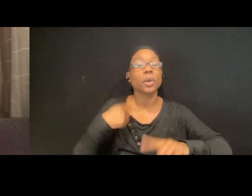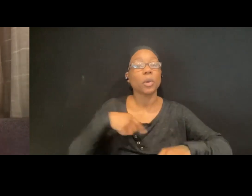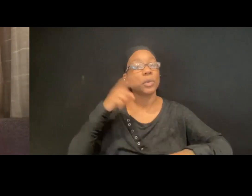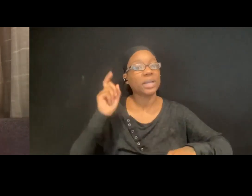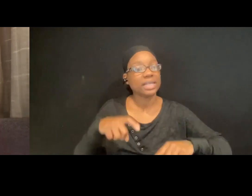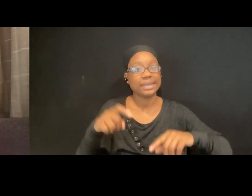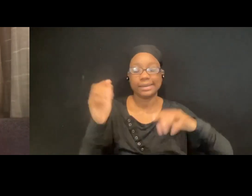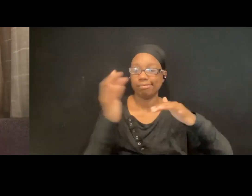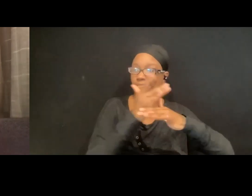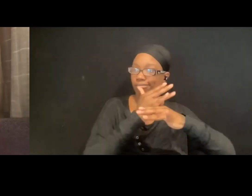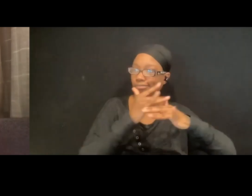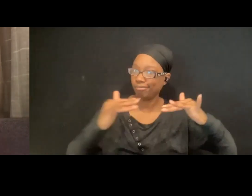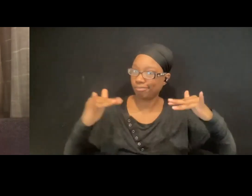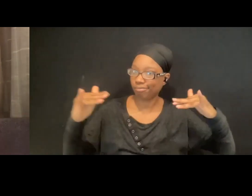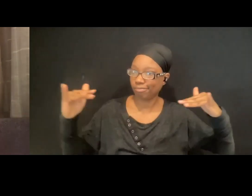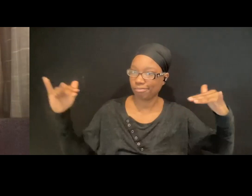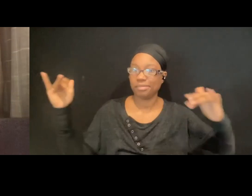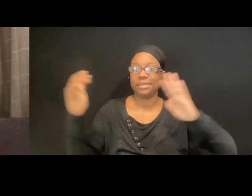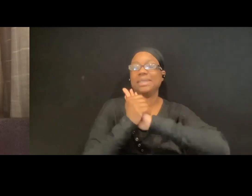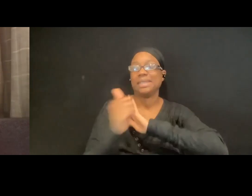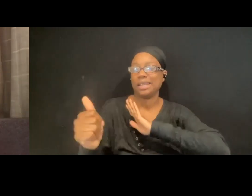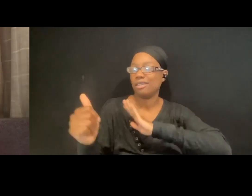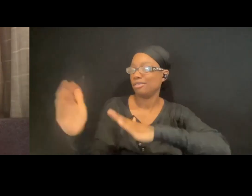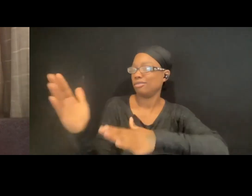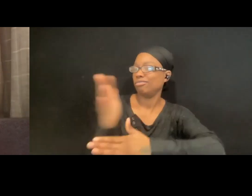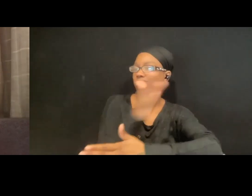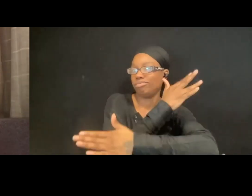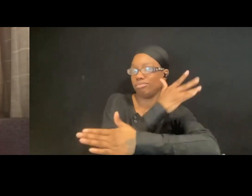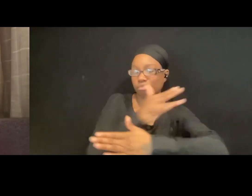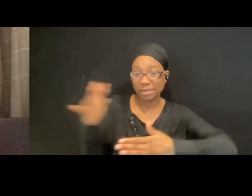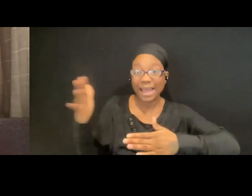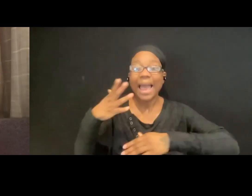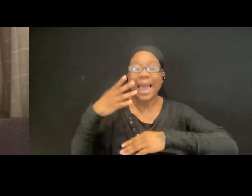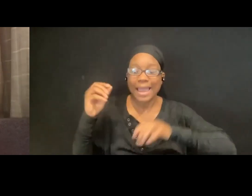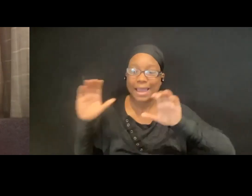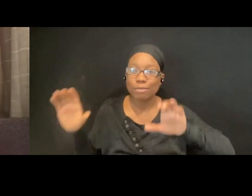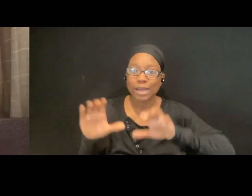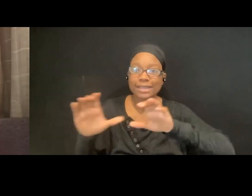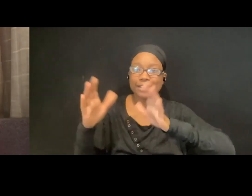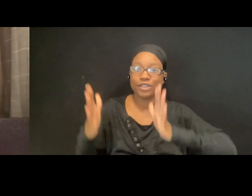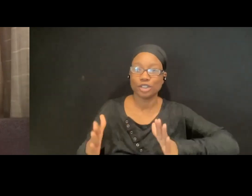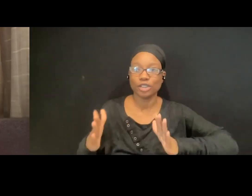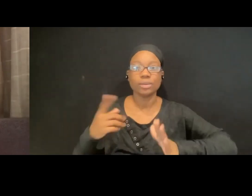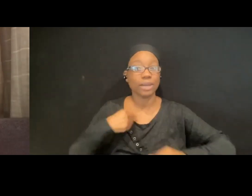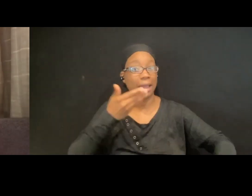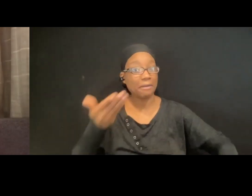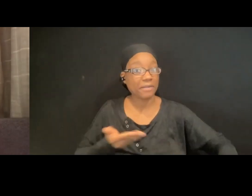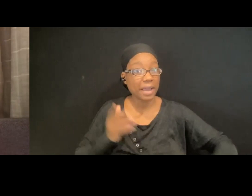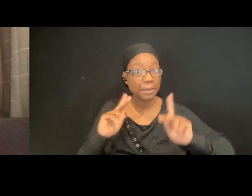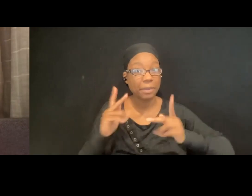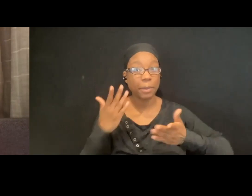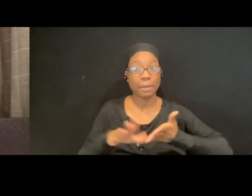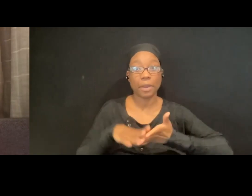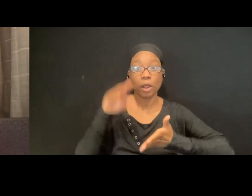of skills and practitioners. And so I invite people to like maybe learn a little bit more